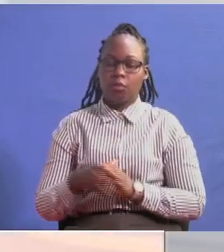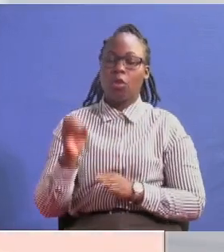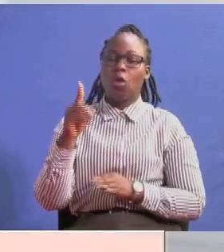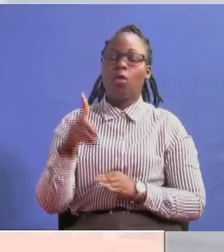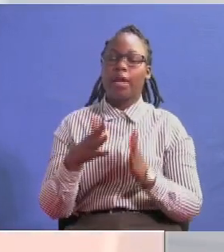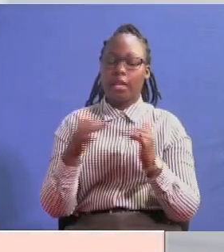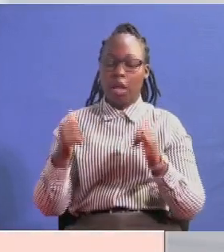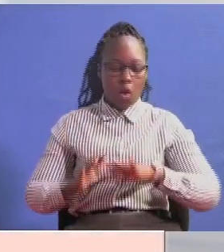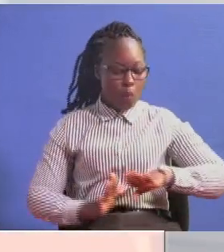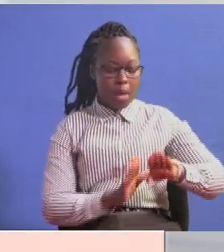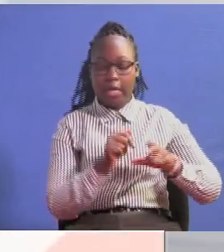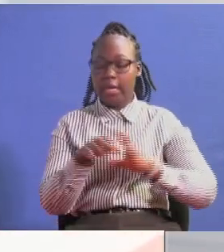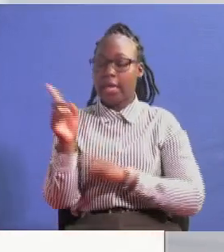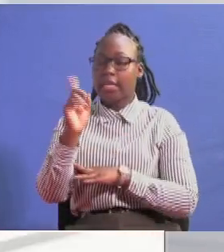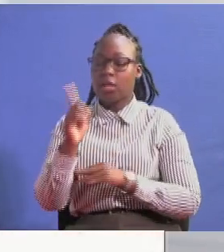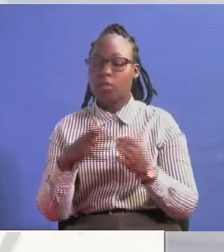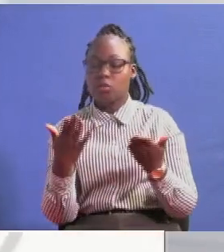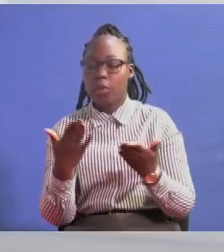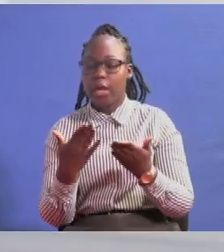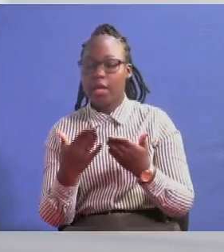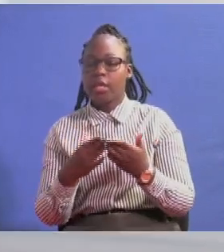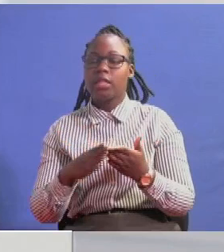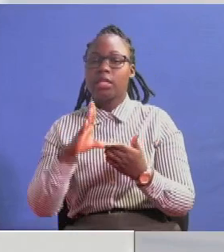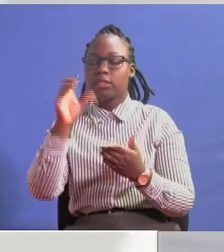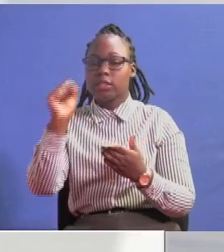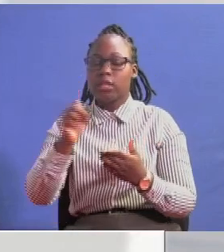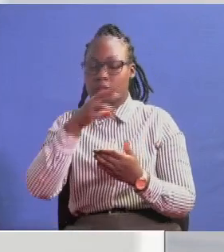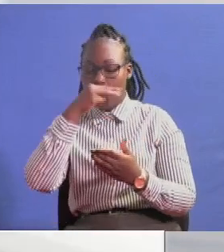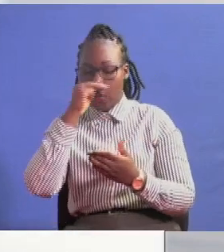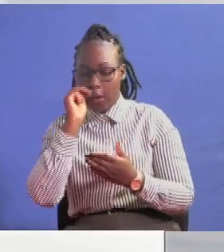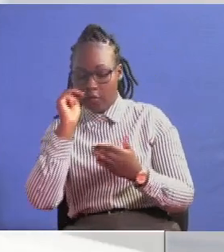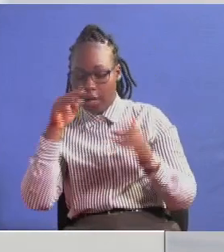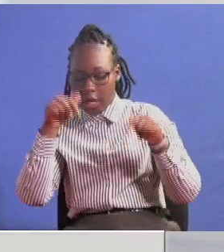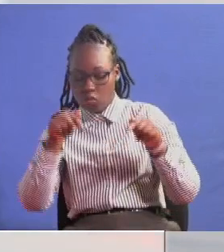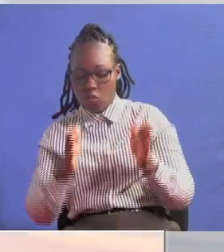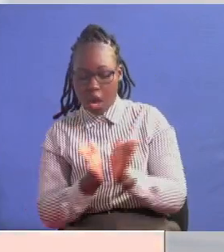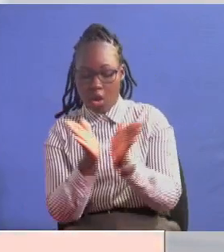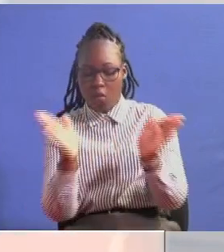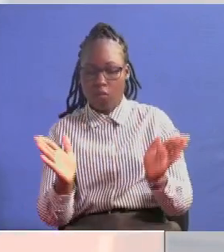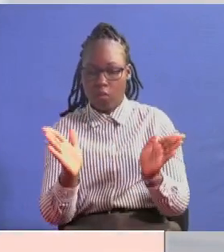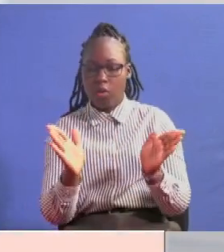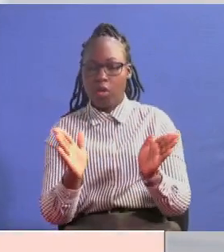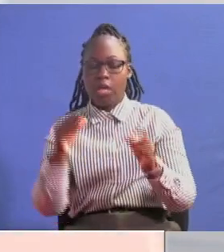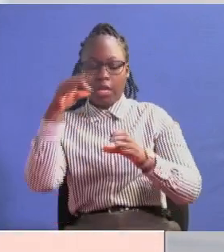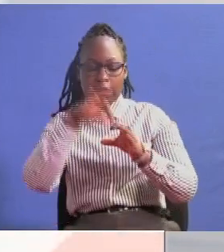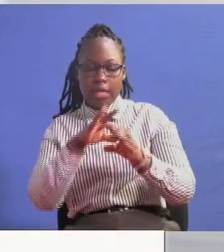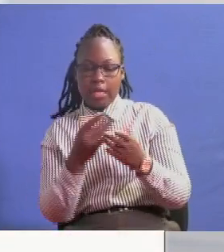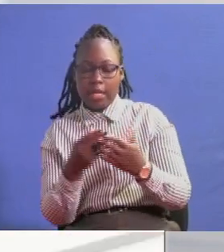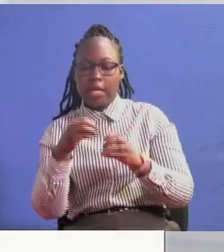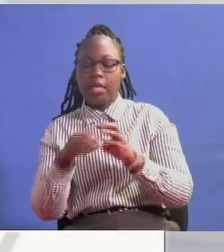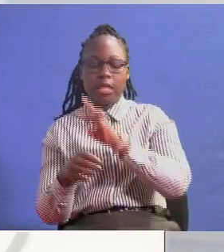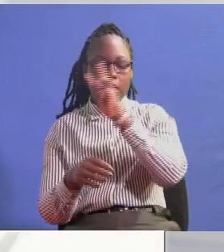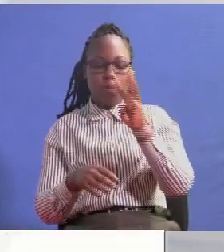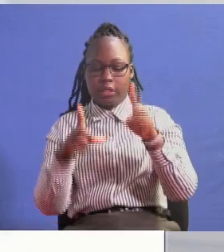Right, let me take you back here in Nairobi, where Prime Cabinet Secretary Musalia Mudavadi has today opened the Pearson Food Test in